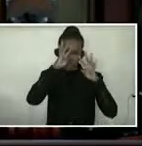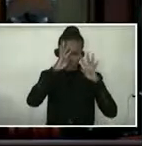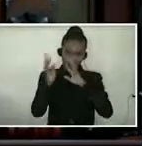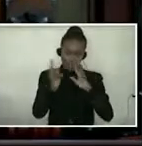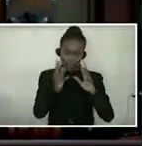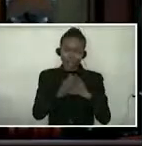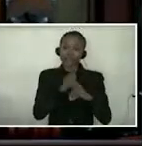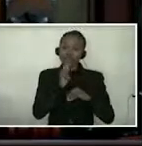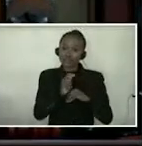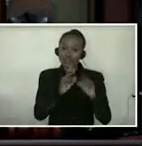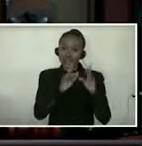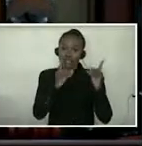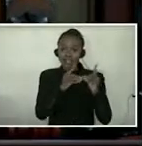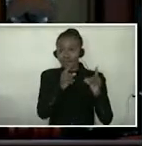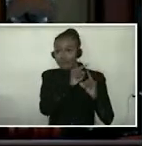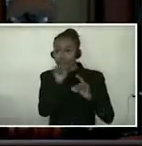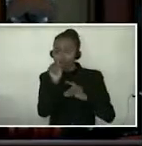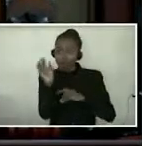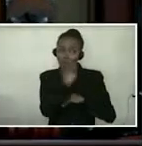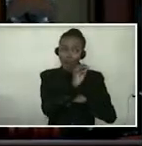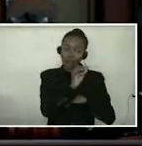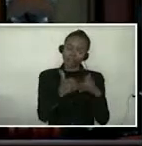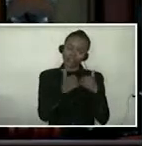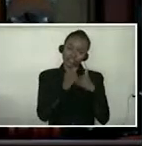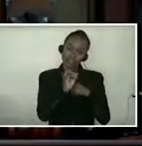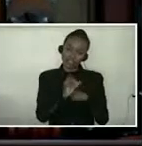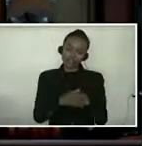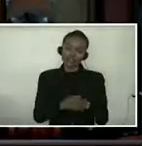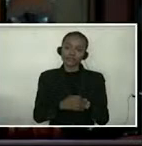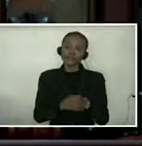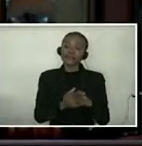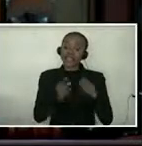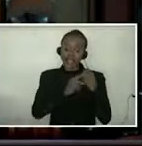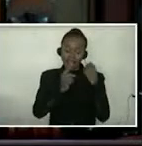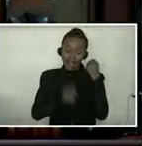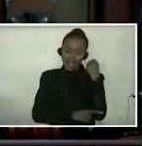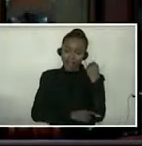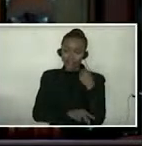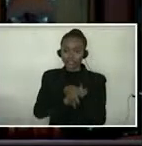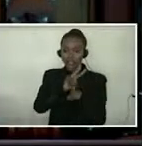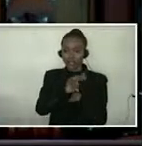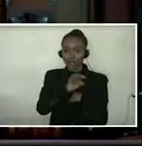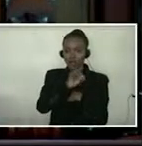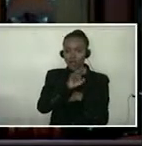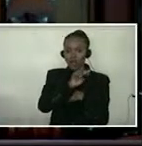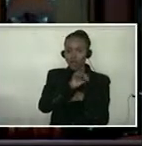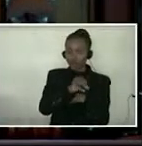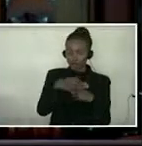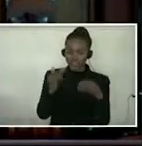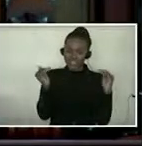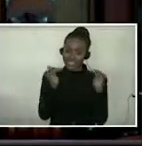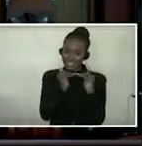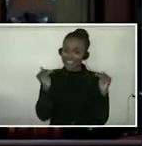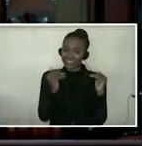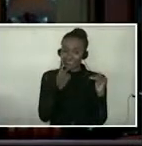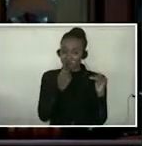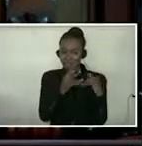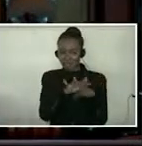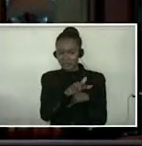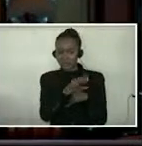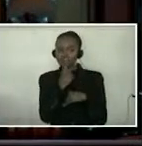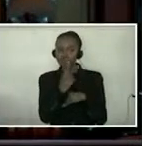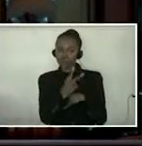lastly the norms and standards which are lacking we are born again yeah one of our governors and standards we